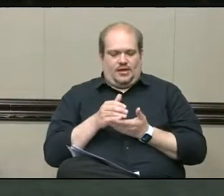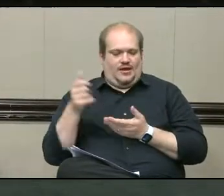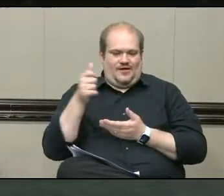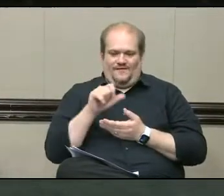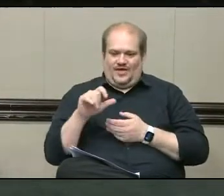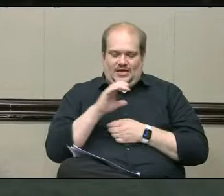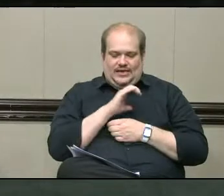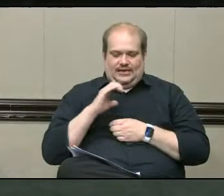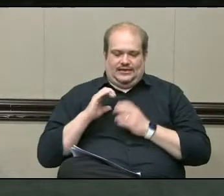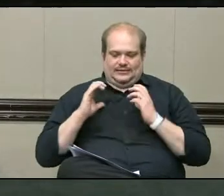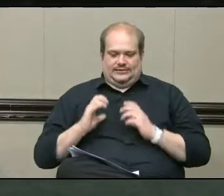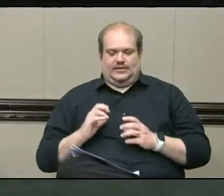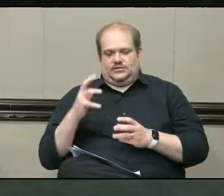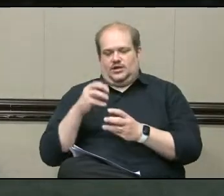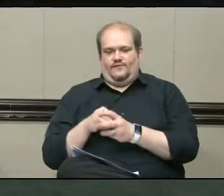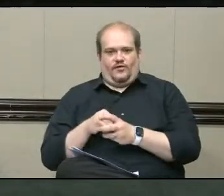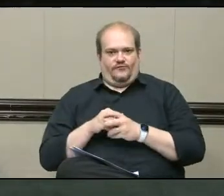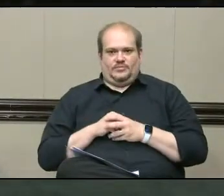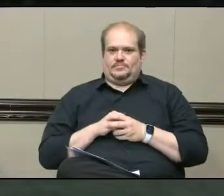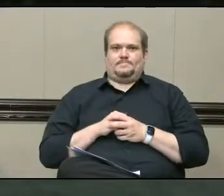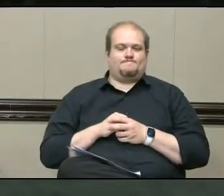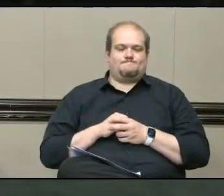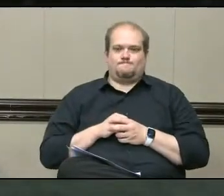any citizen involvement.